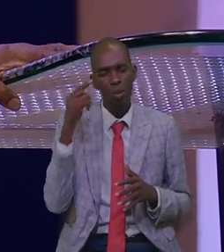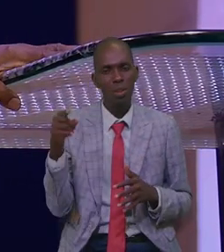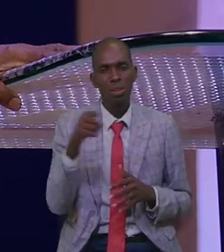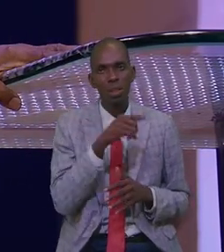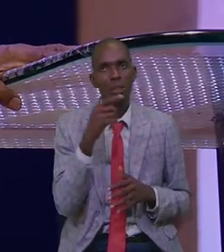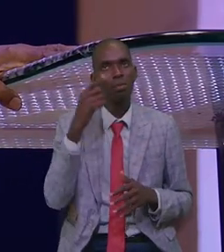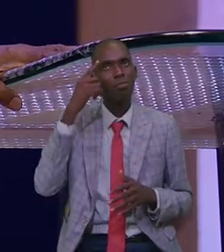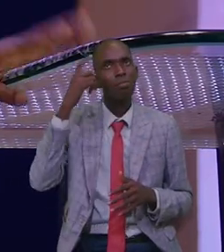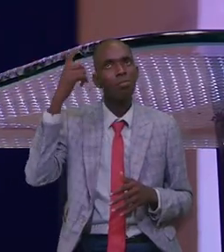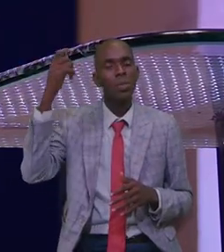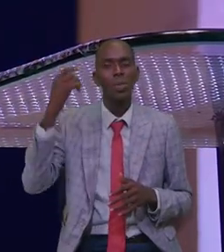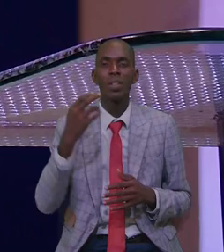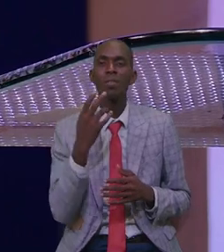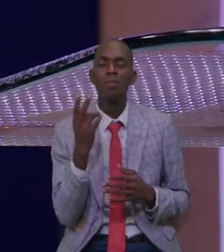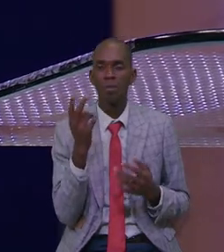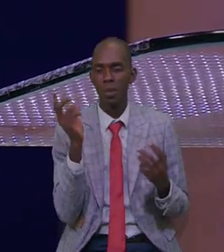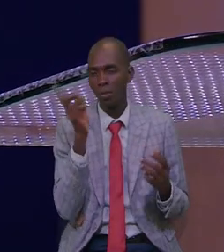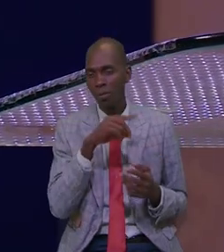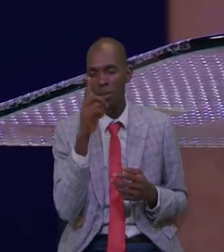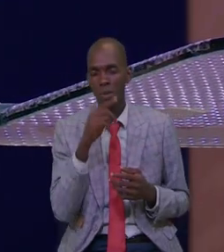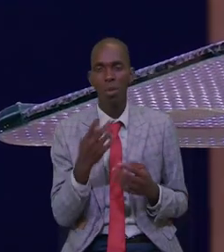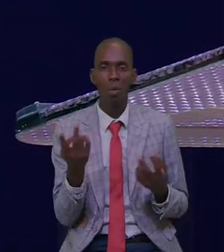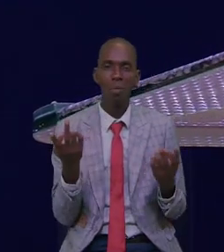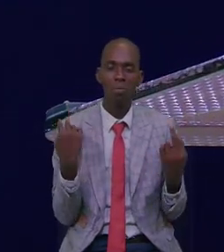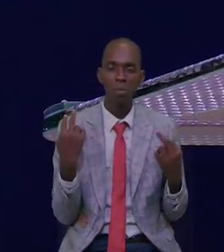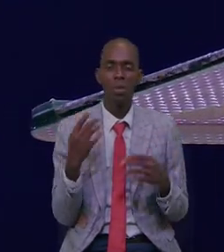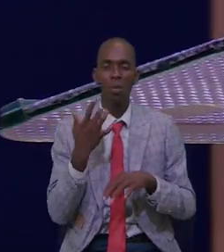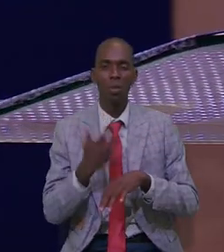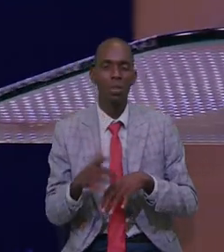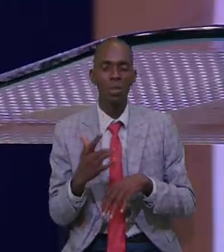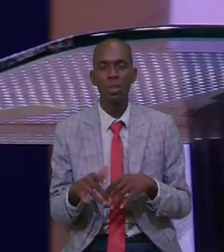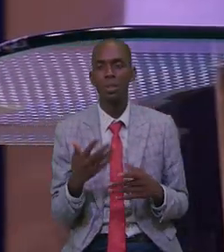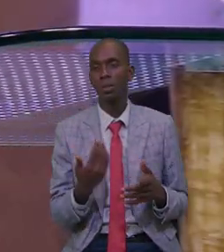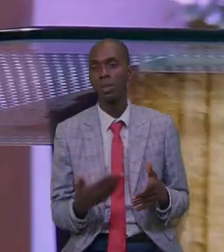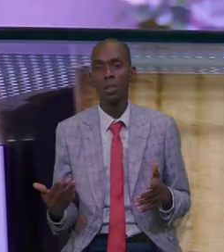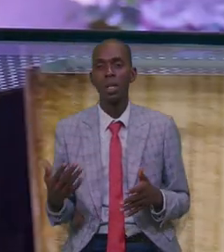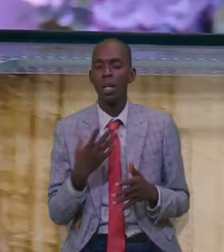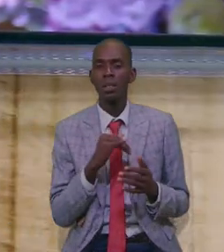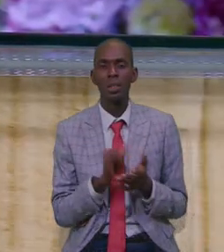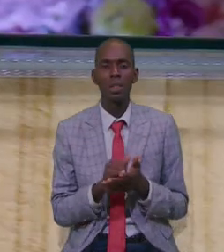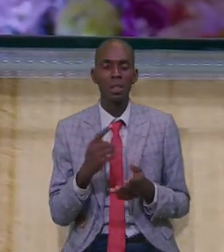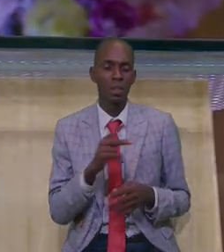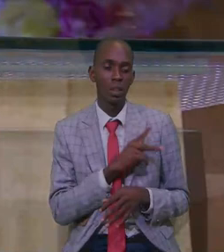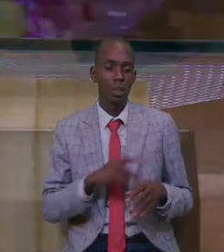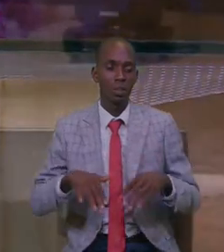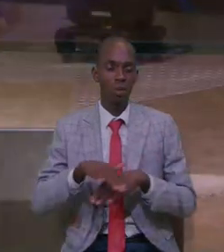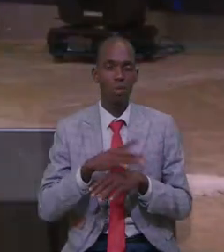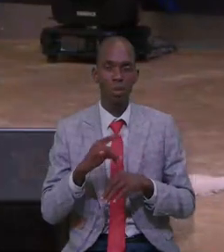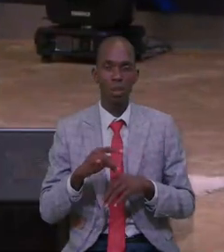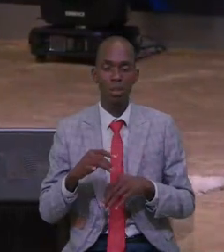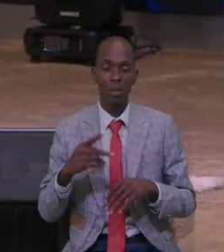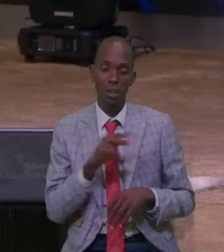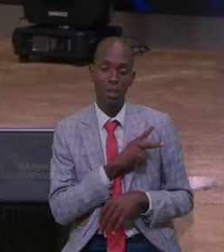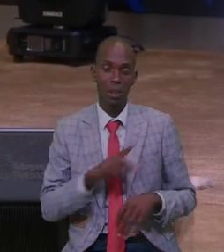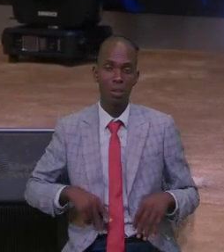verse 2. In verse 2, it says, the kings of the earth set themselves, and the rulers take